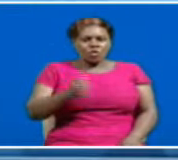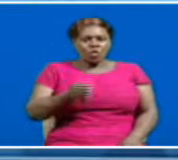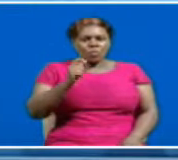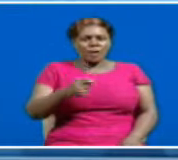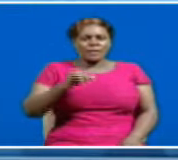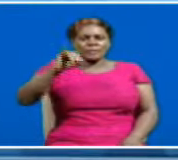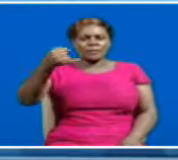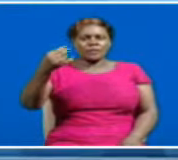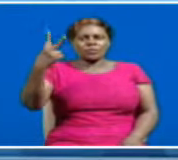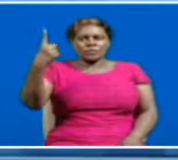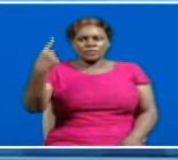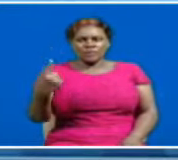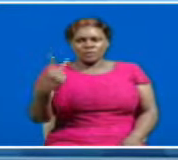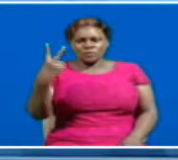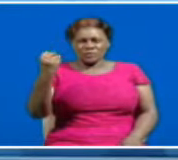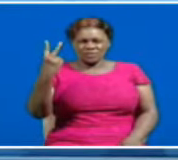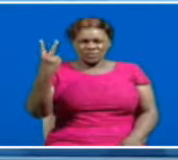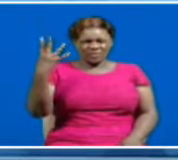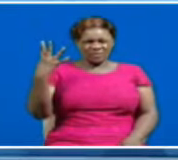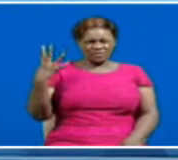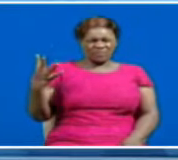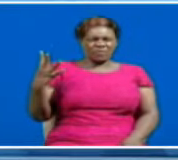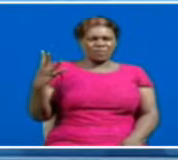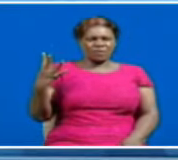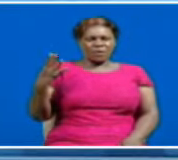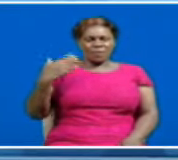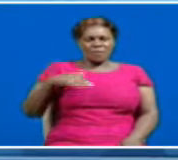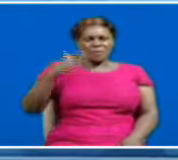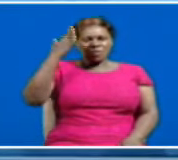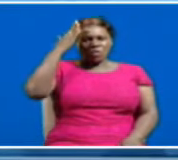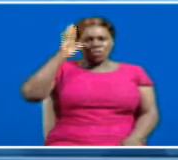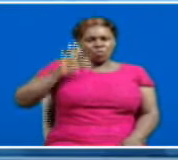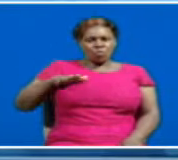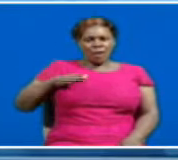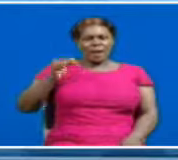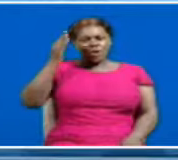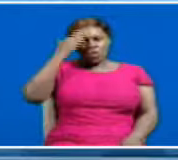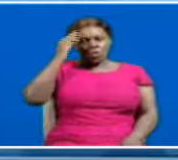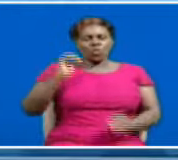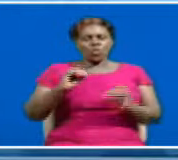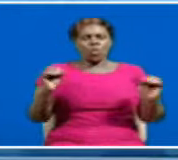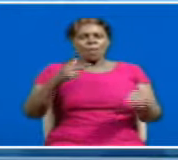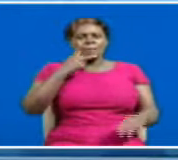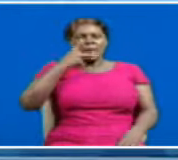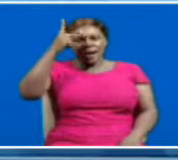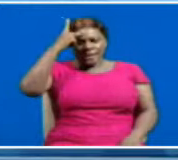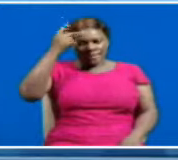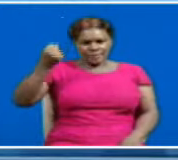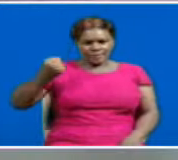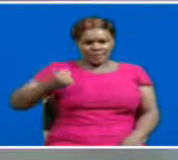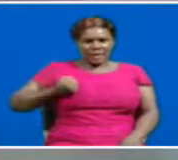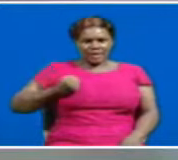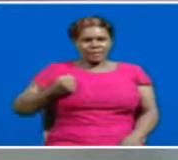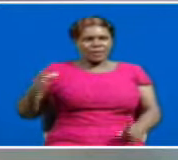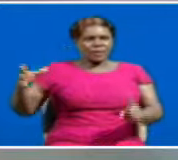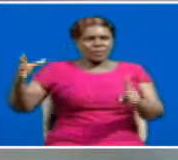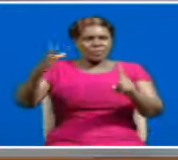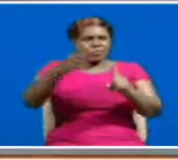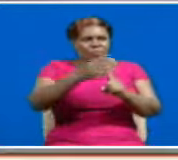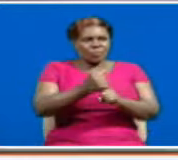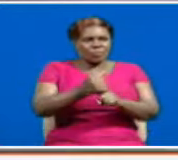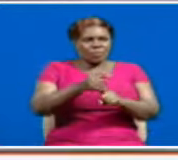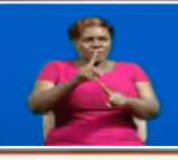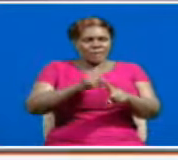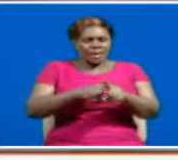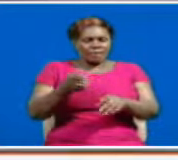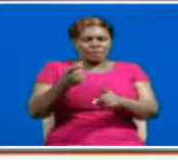on January 21st, 2024. By an unknown woman. Now, Joy's parents say the girl was abducted while on her